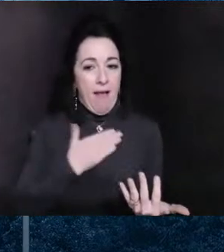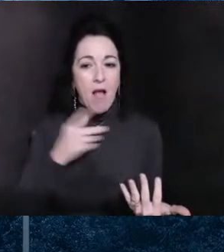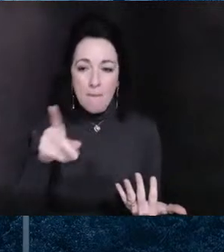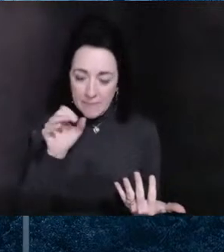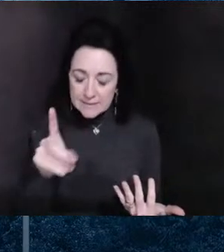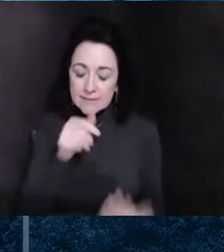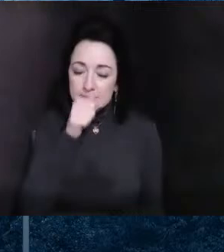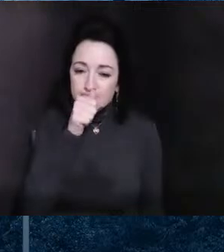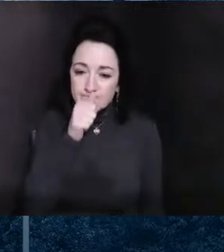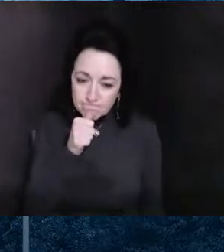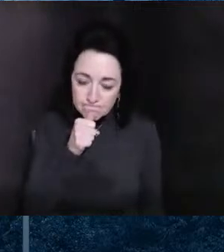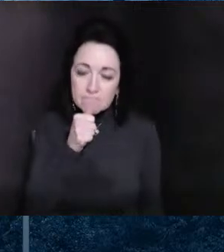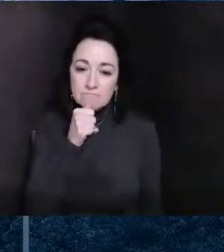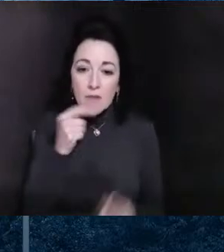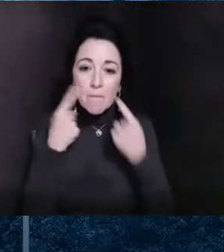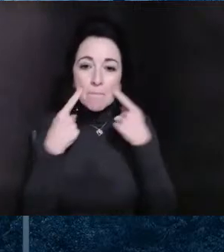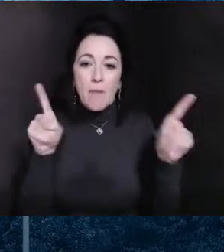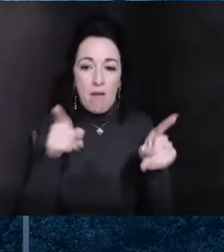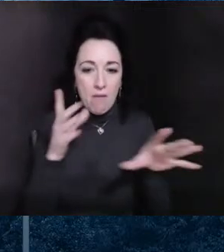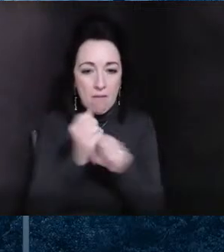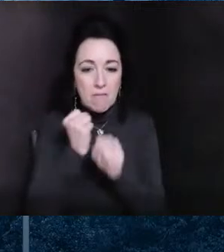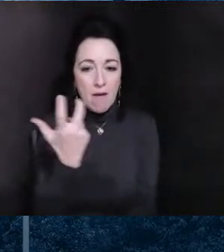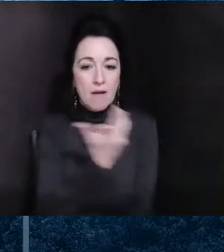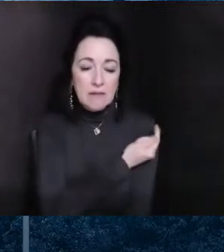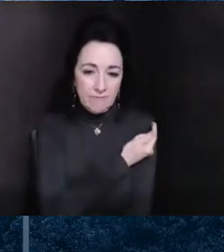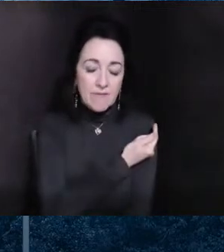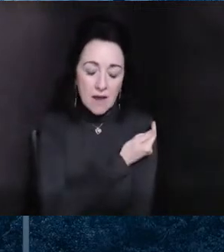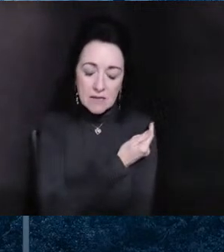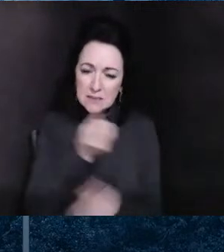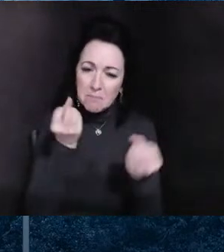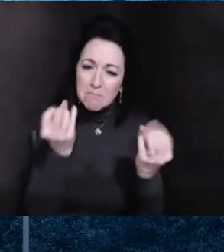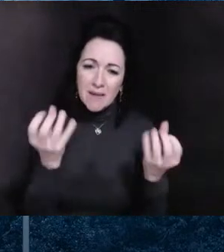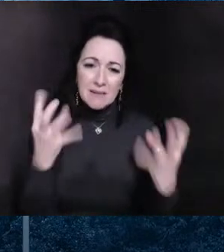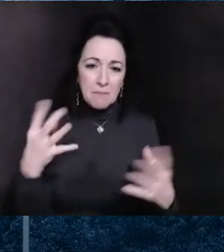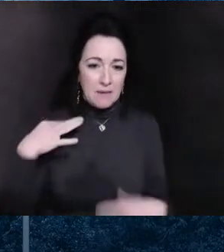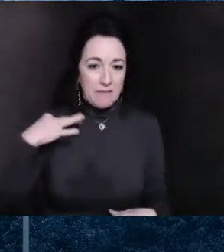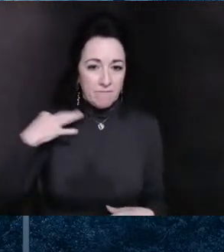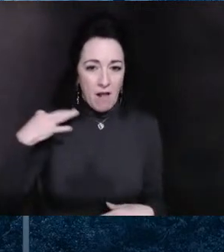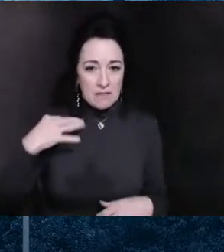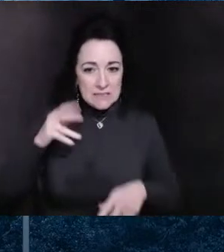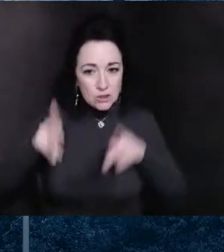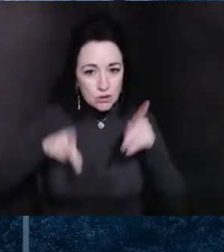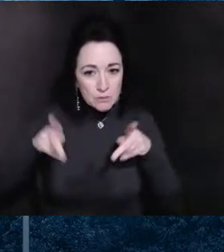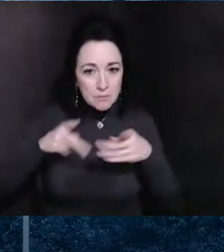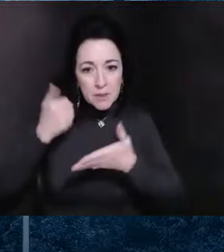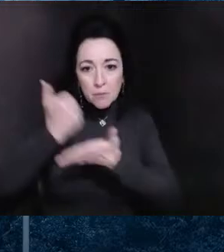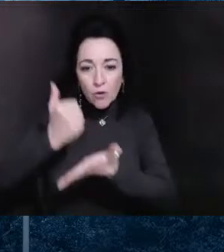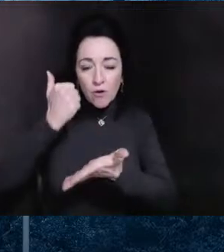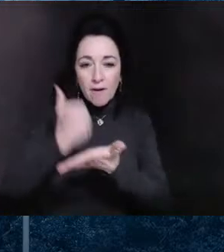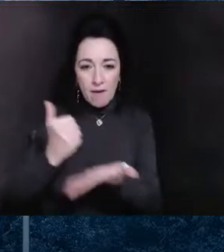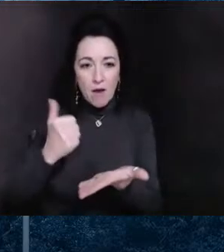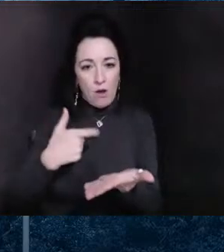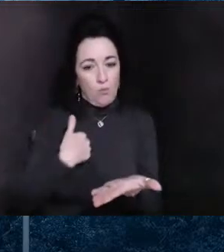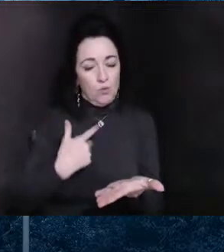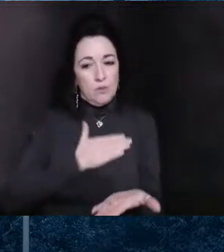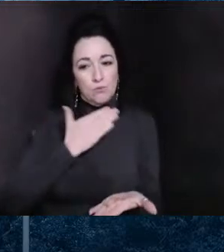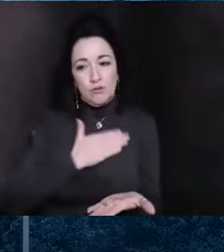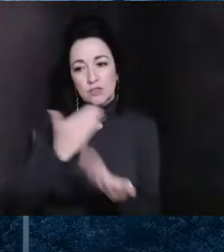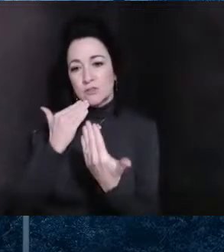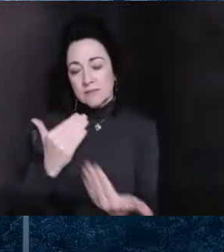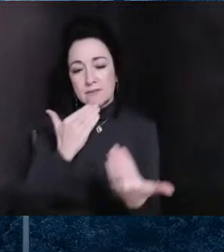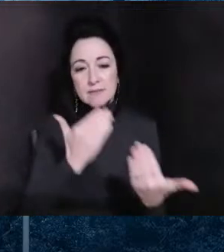do that. And to all the volunteers and all the folks who made that event happen, we appreciate it. We made